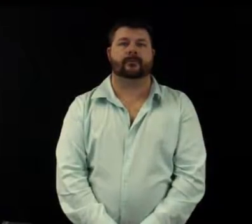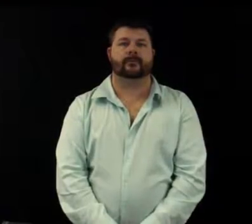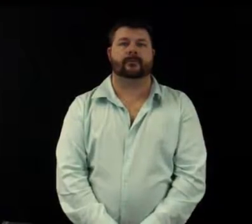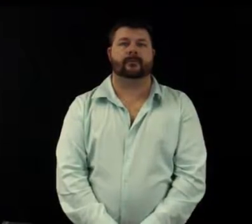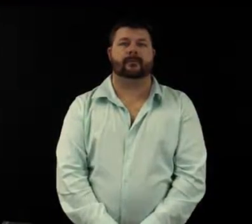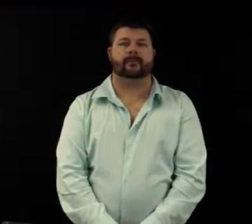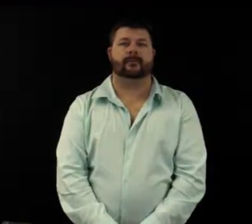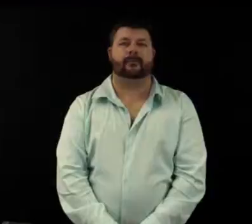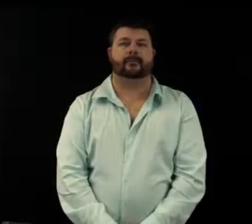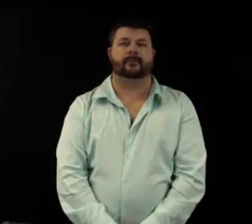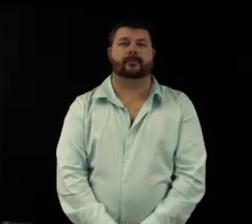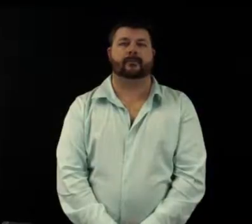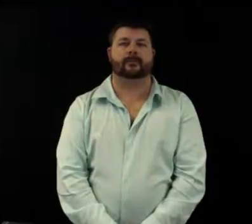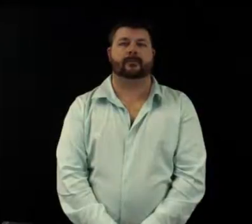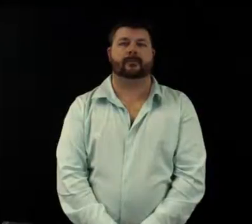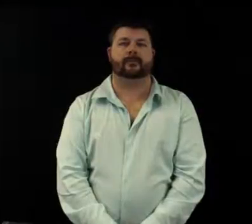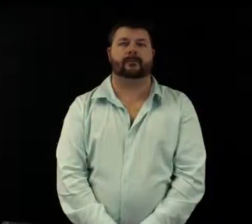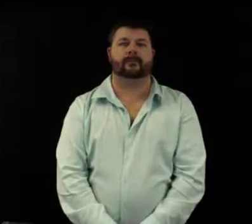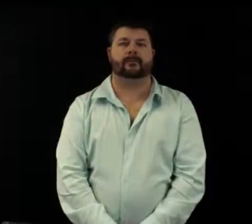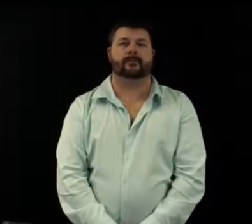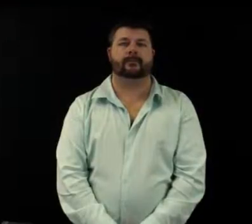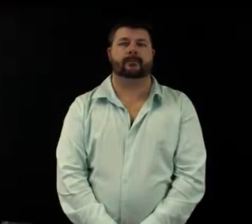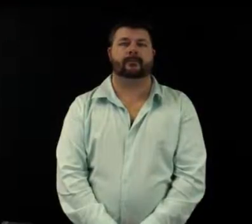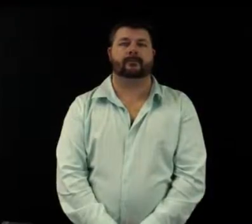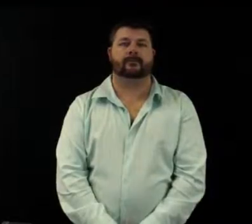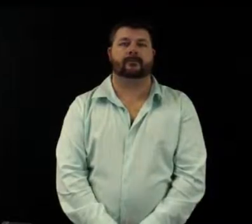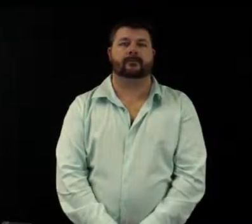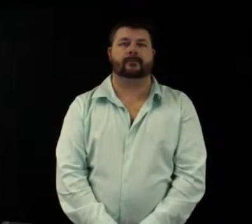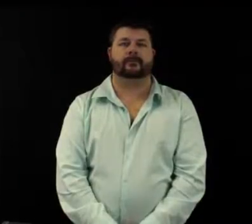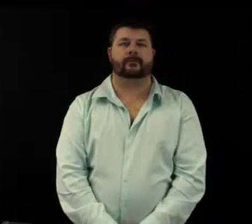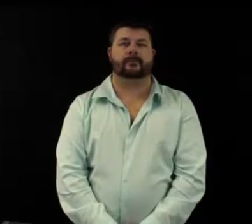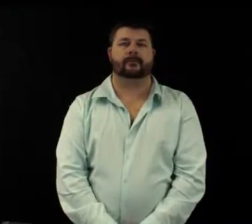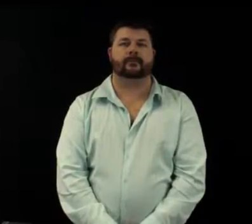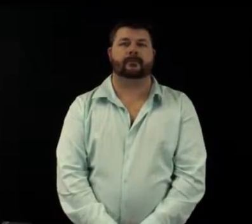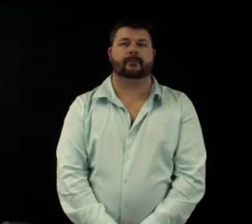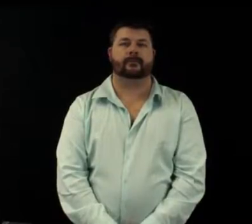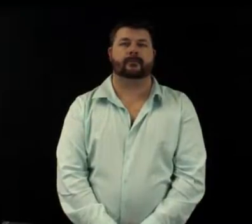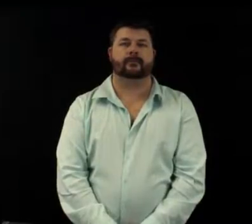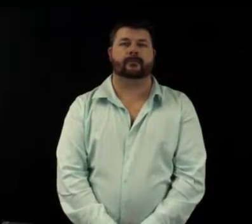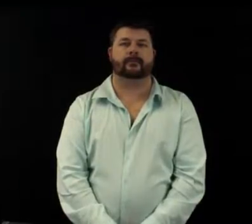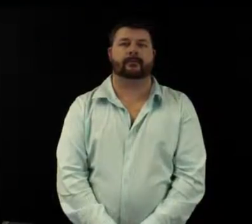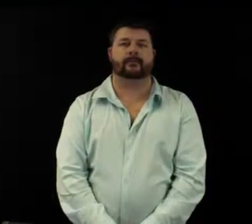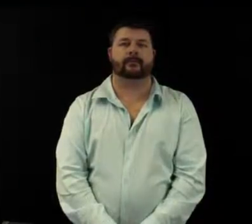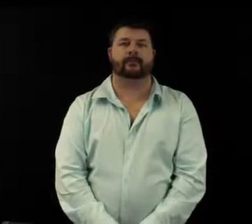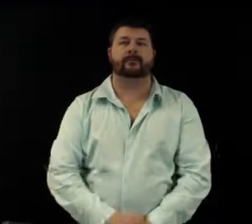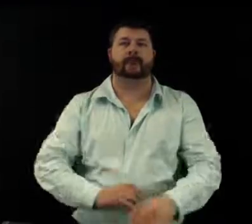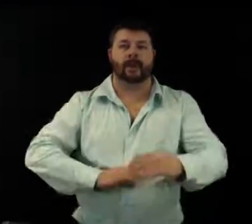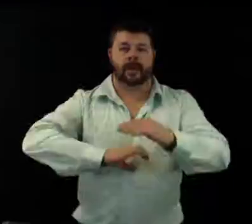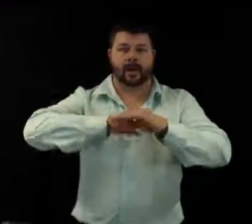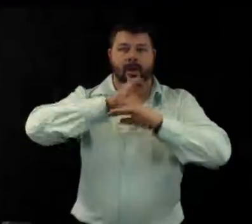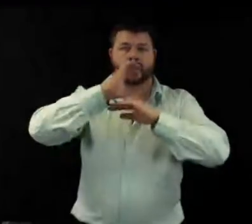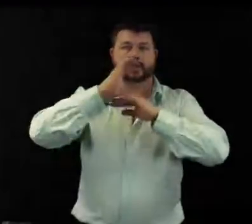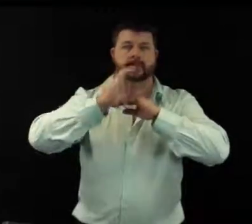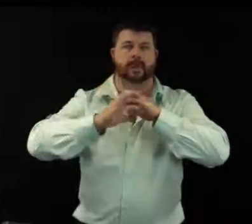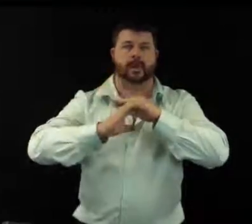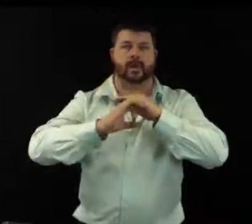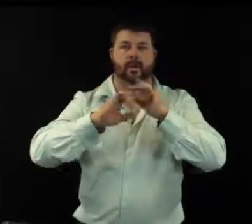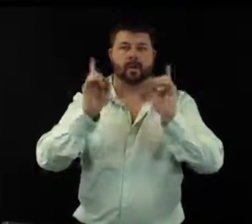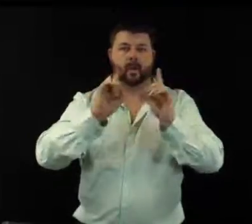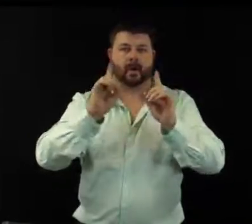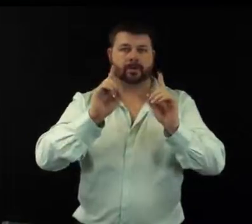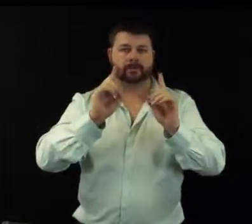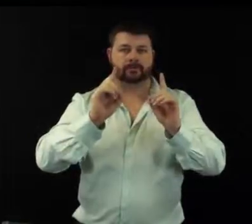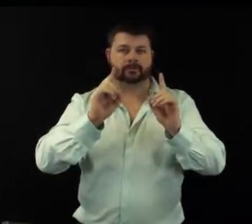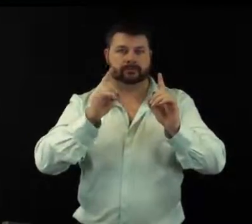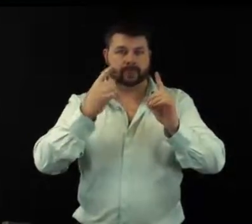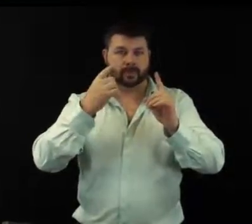for example, have a home and a work calendar. Tap on the Calendar button to see a list of calendars currently on your iPad. If